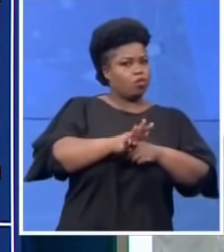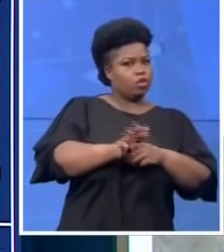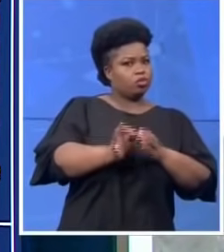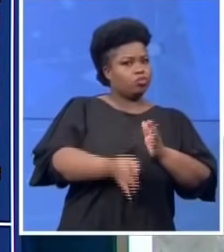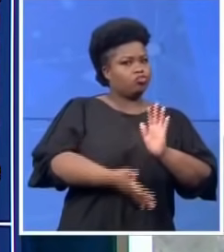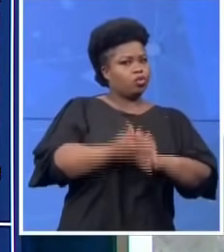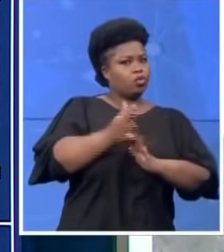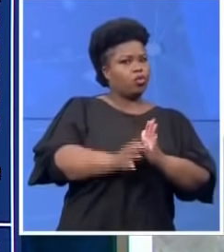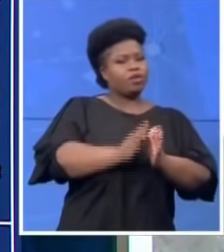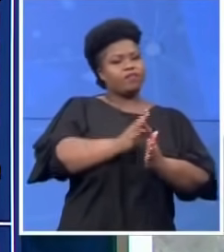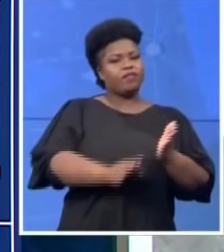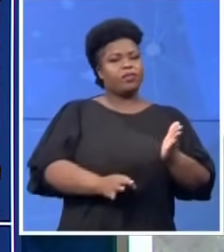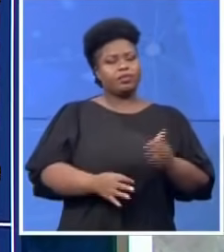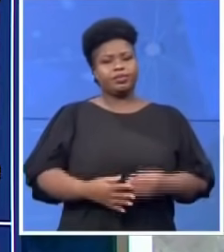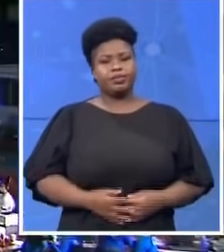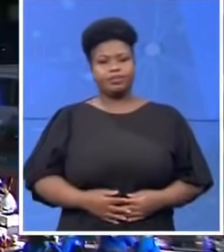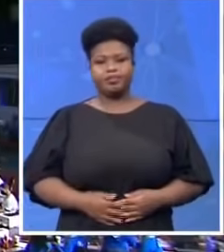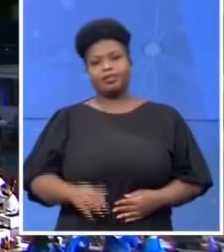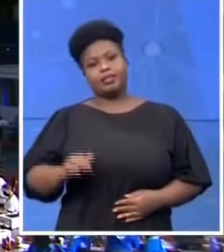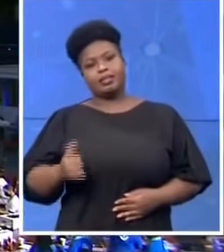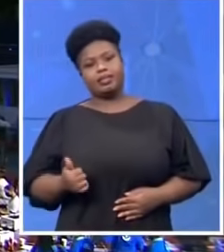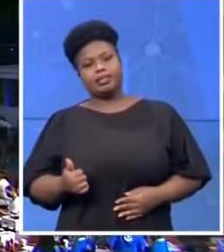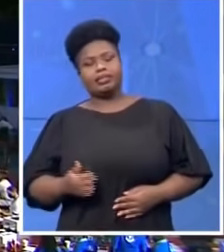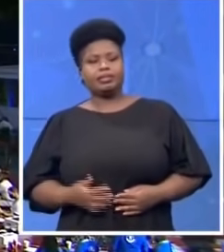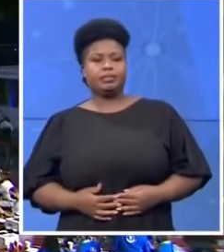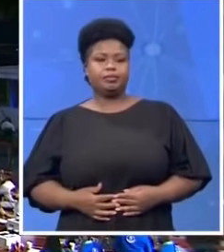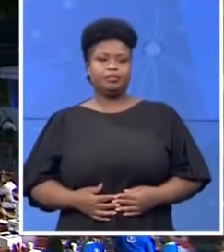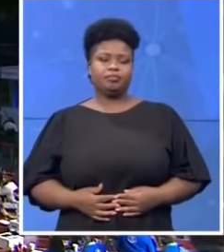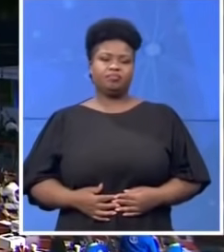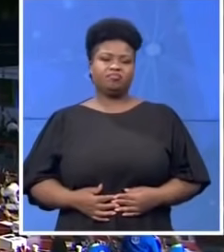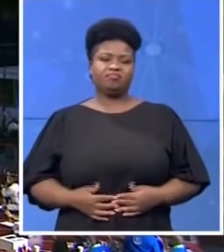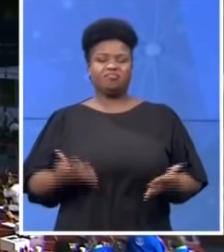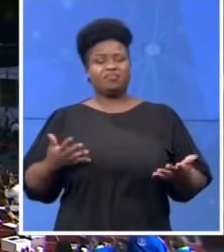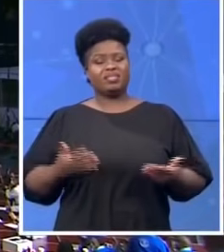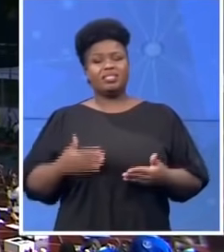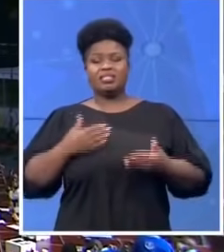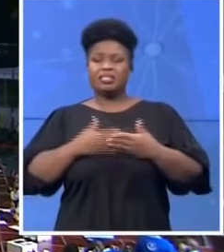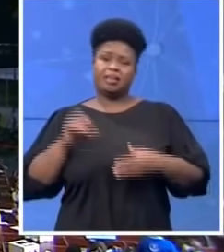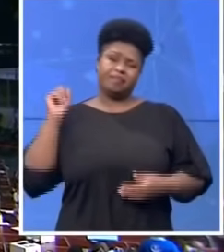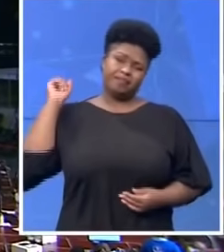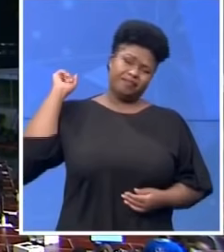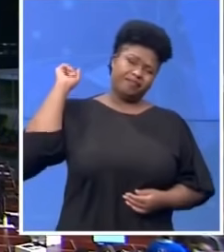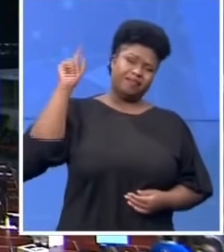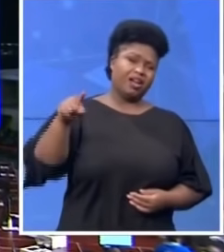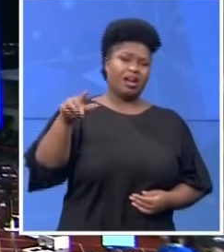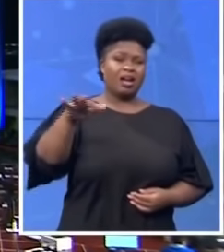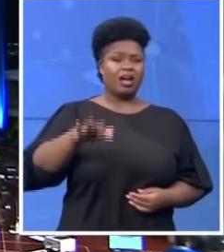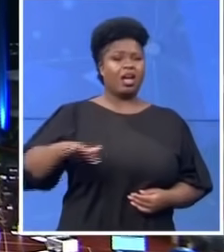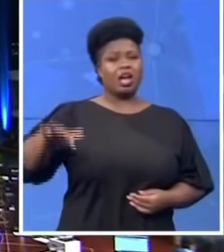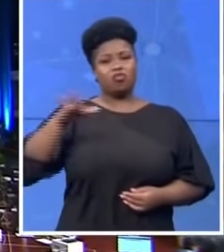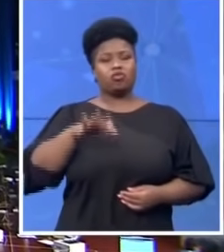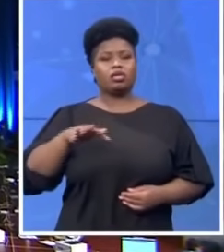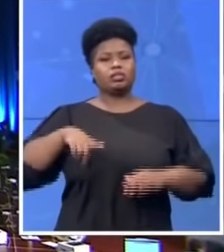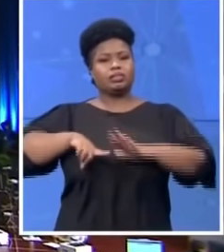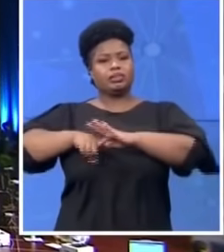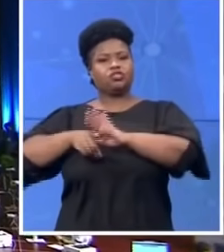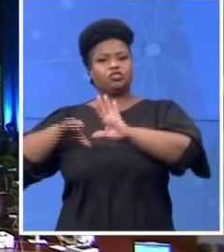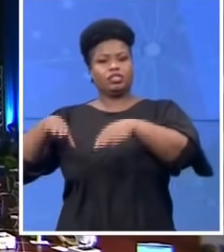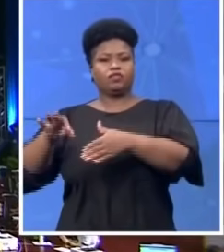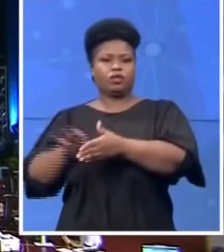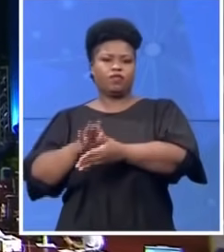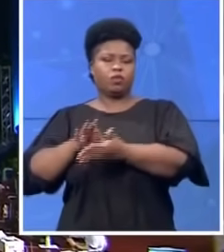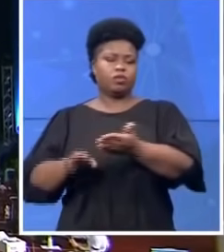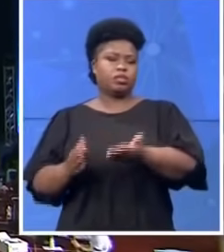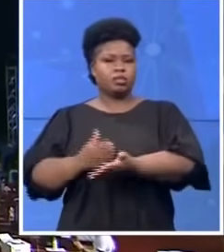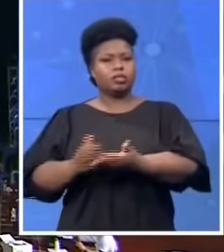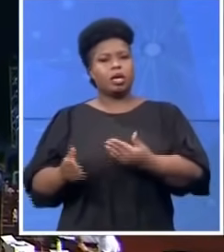in far-flung voting districts from one another, some of them being very similar, and therefore you could assume